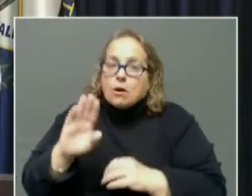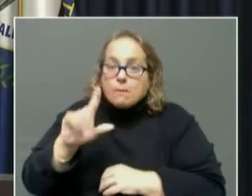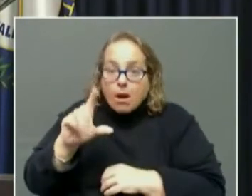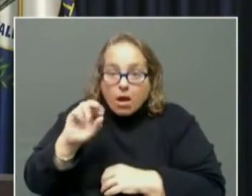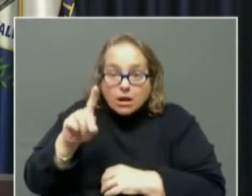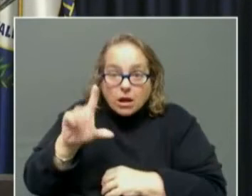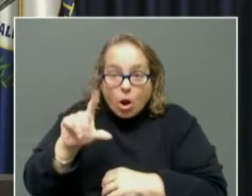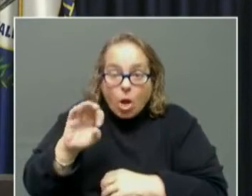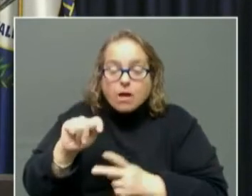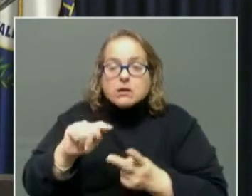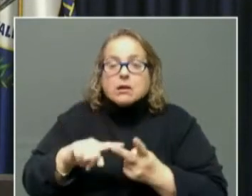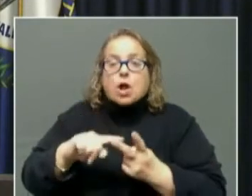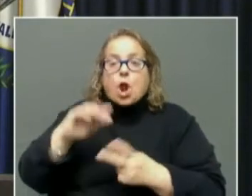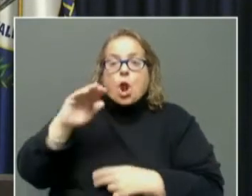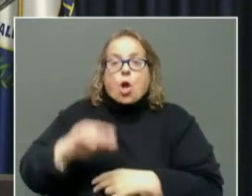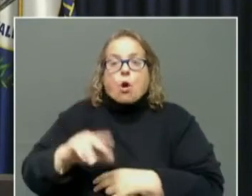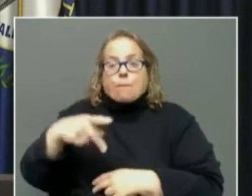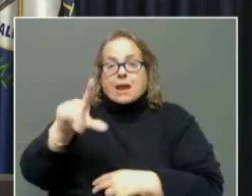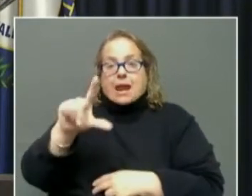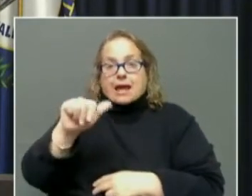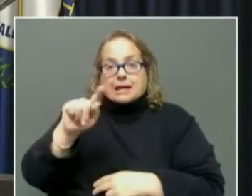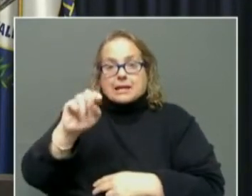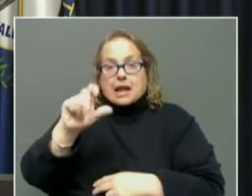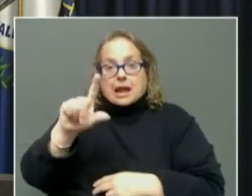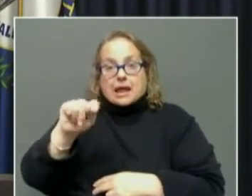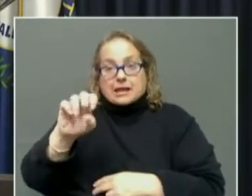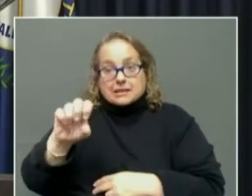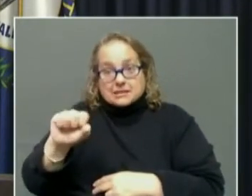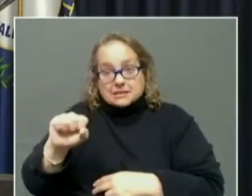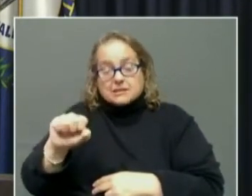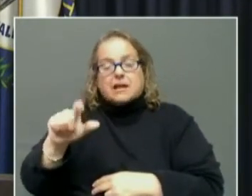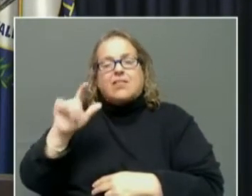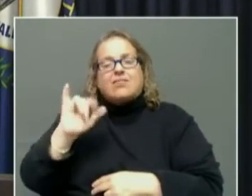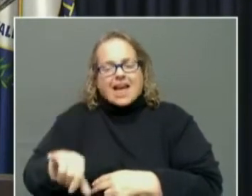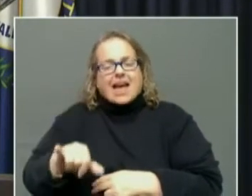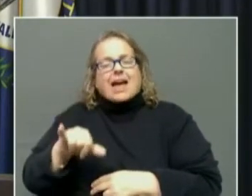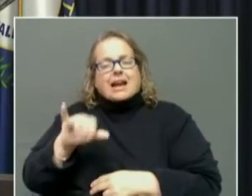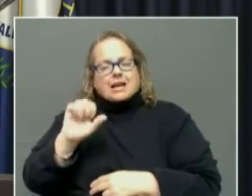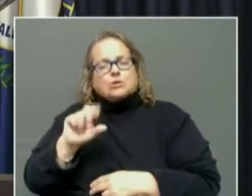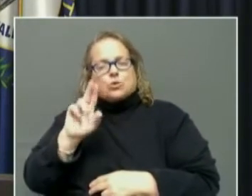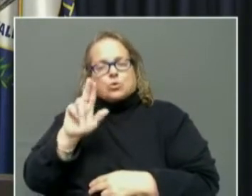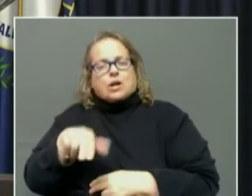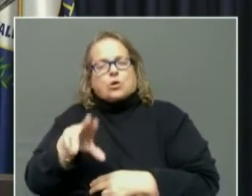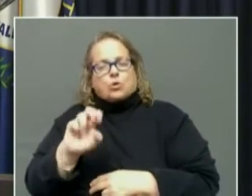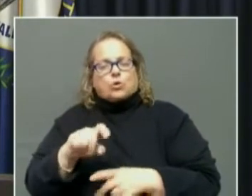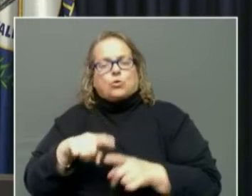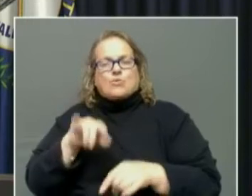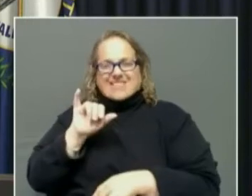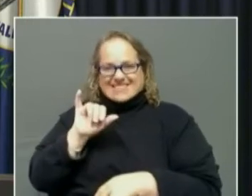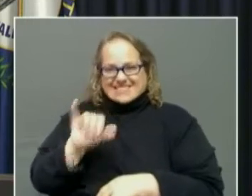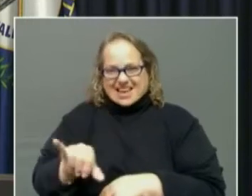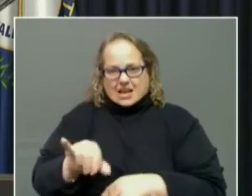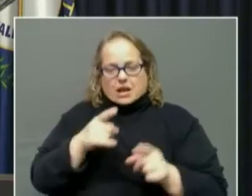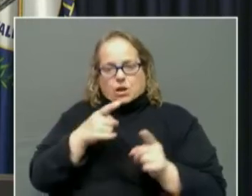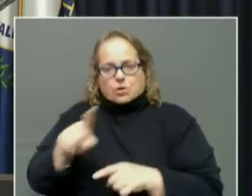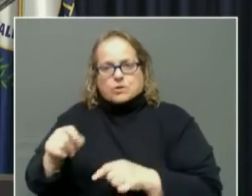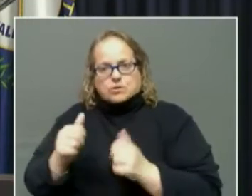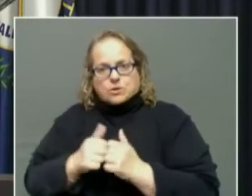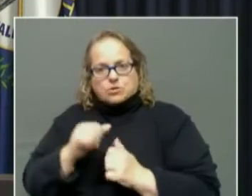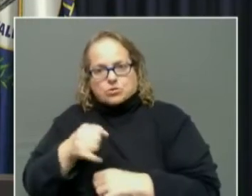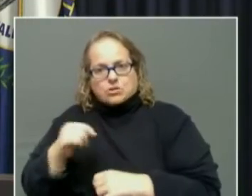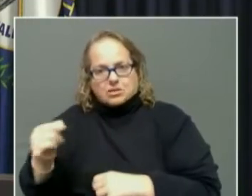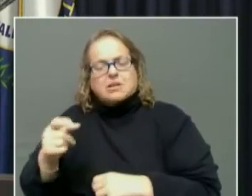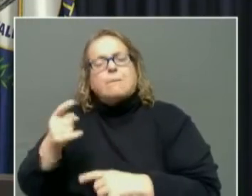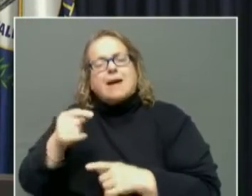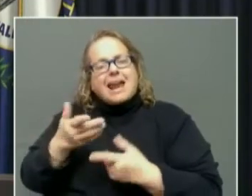kind of a unique thumbprint for this particular occurrence. And I withhold for myself any speculation. We'll let the experts look at the real data and then kind